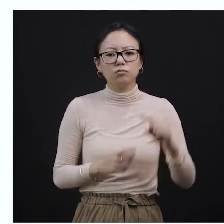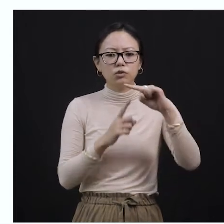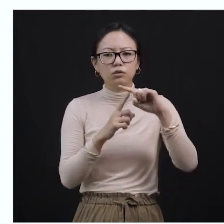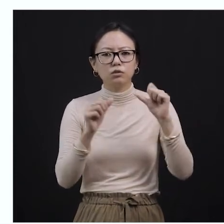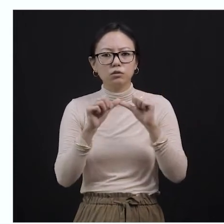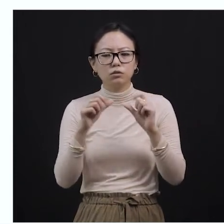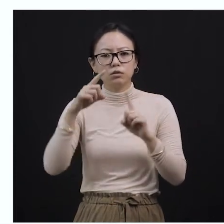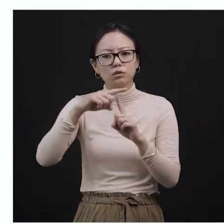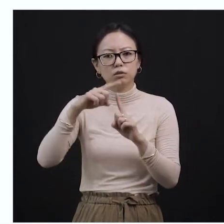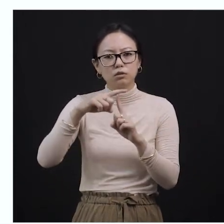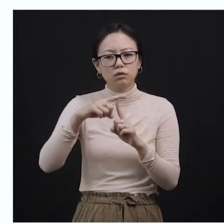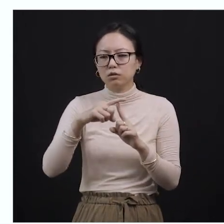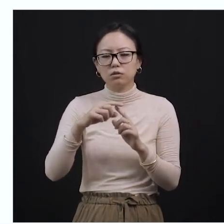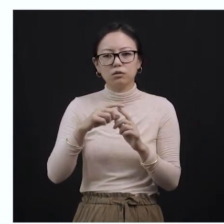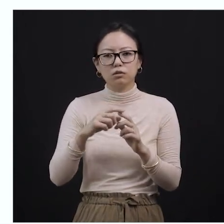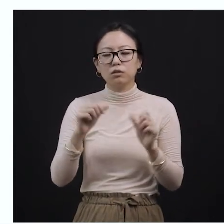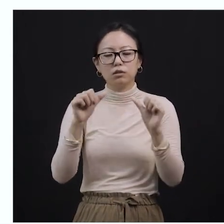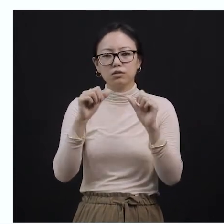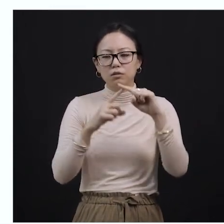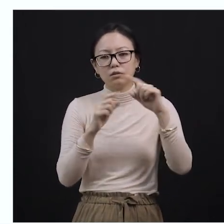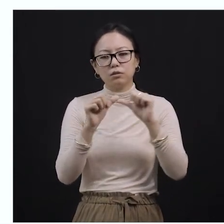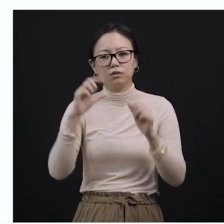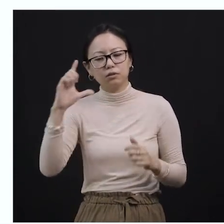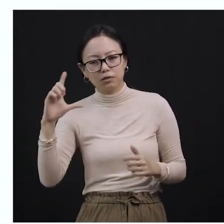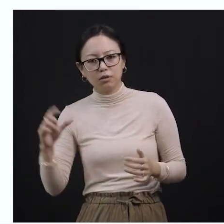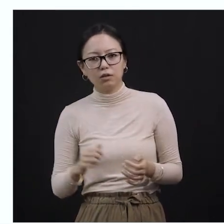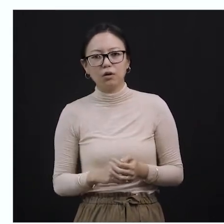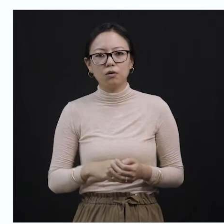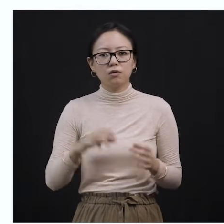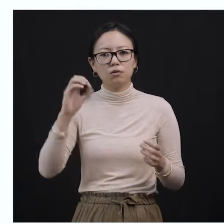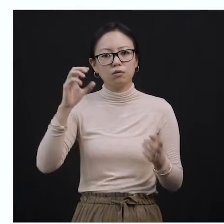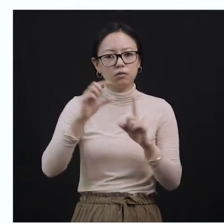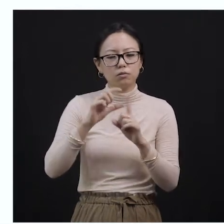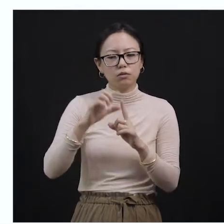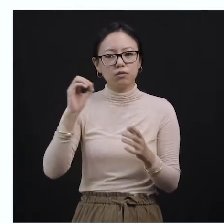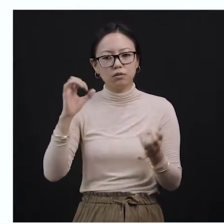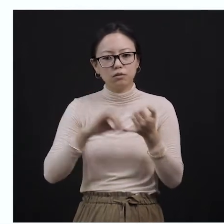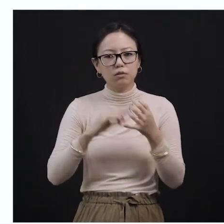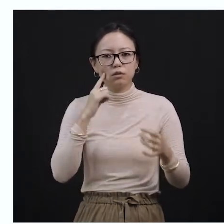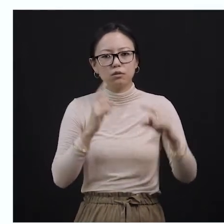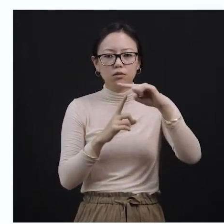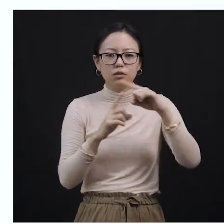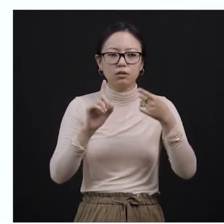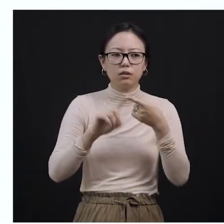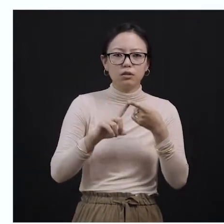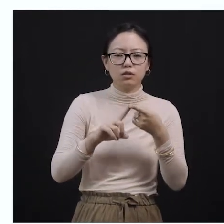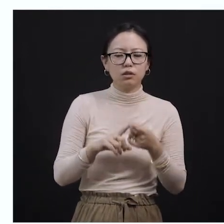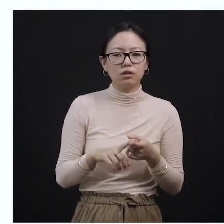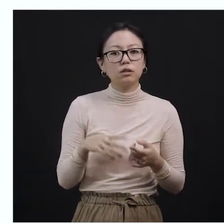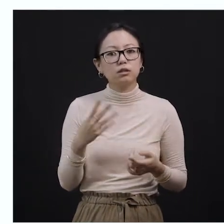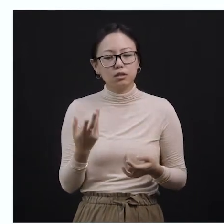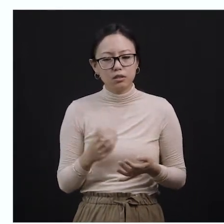So the same buildings again, the house, small house, a house, and the building. To